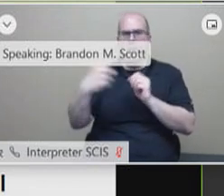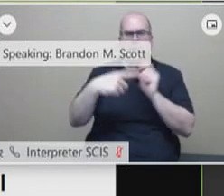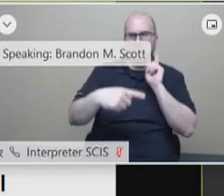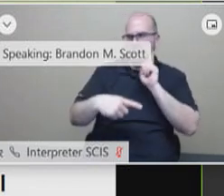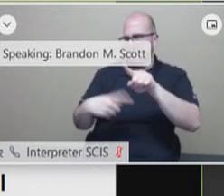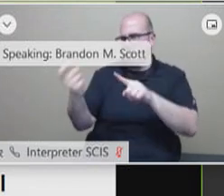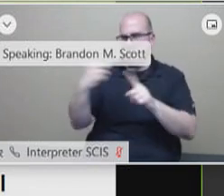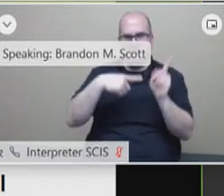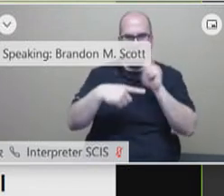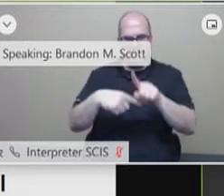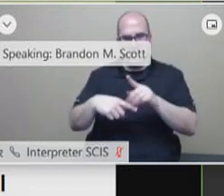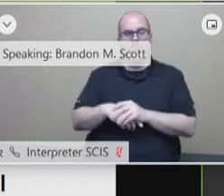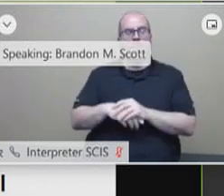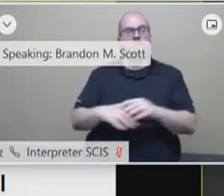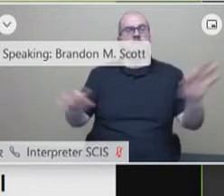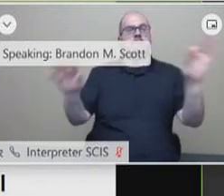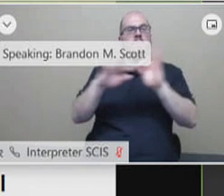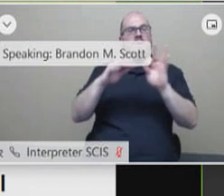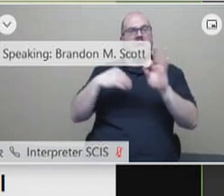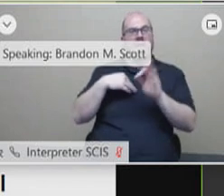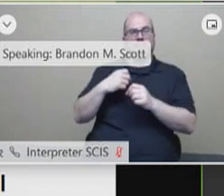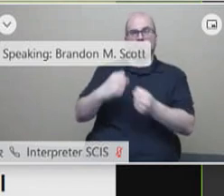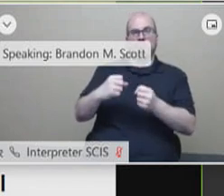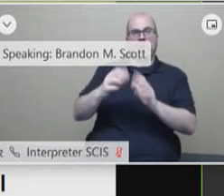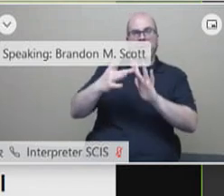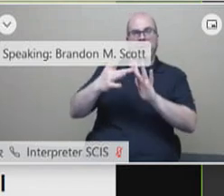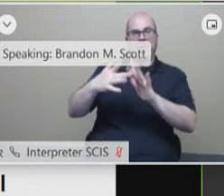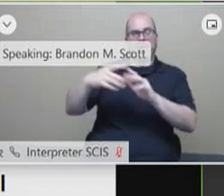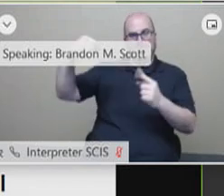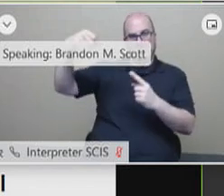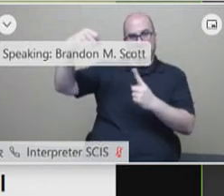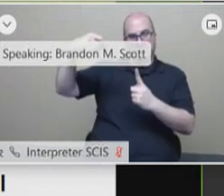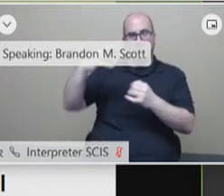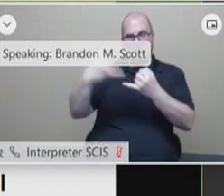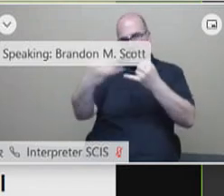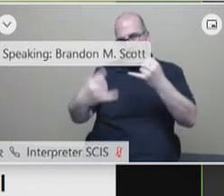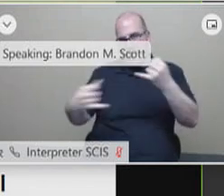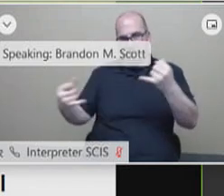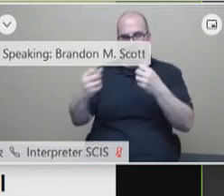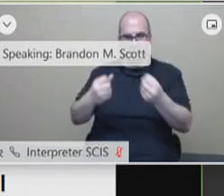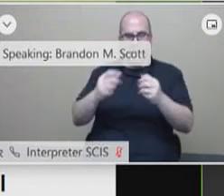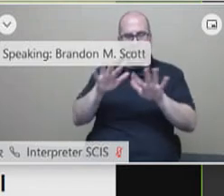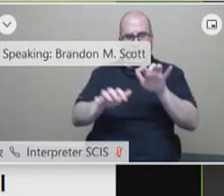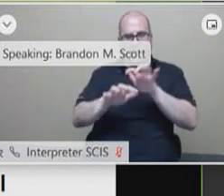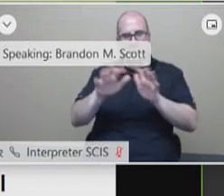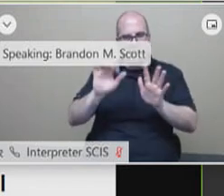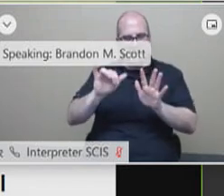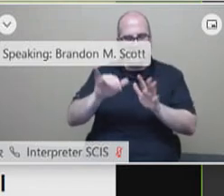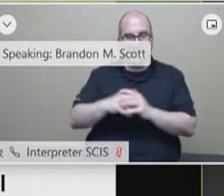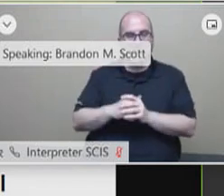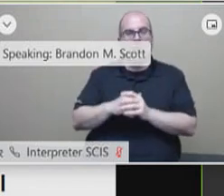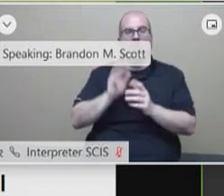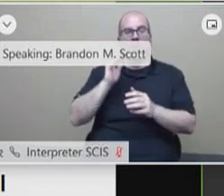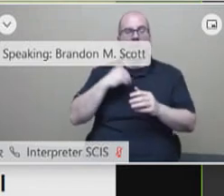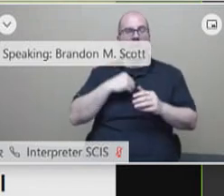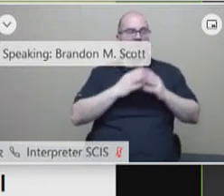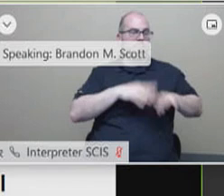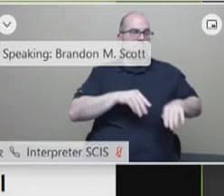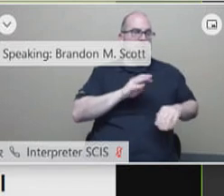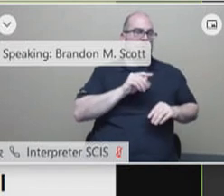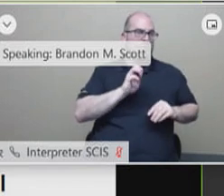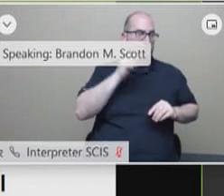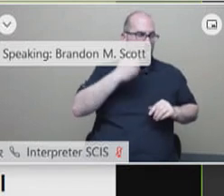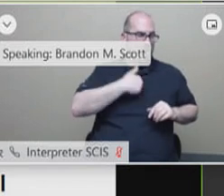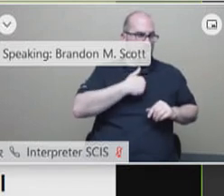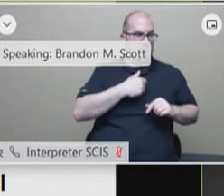strong internet connection. Please identify yourself before you speak by stating your name. We will have you muted on our end, but to assure